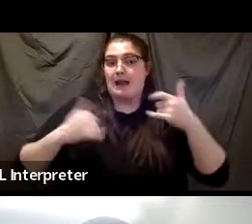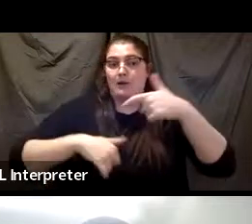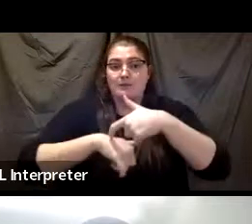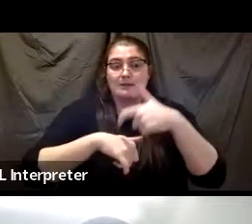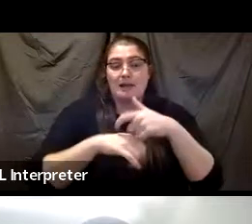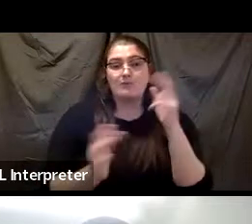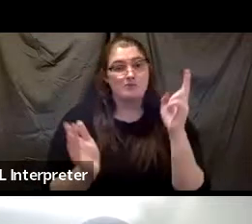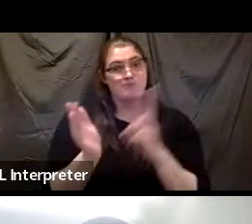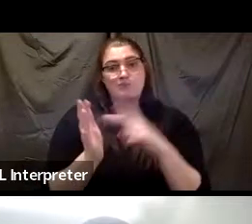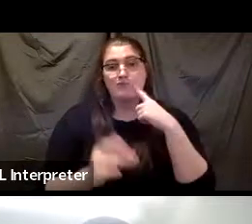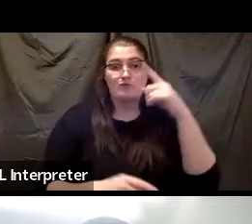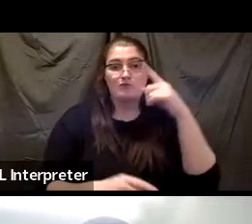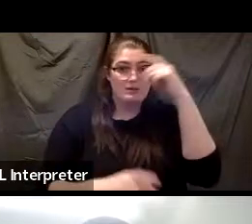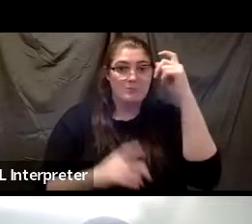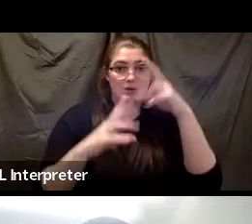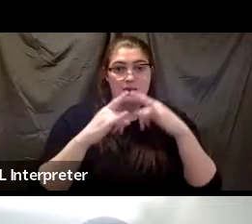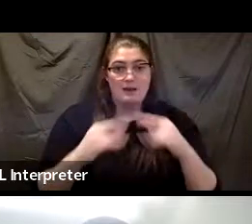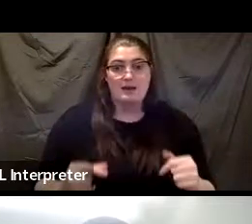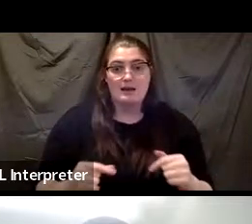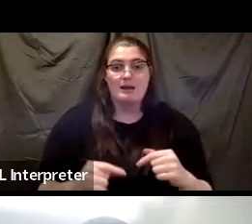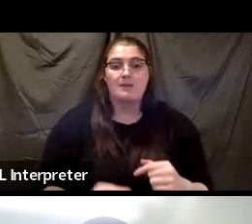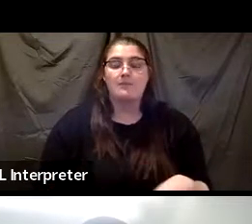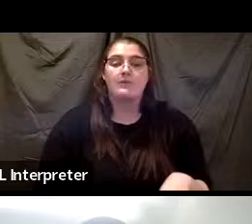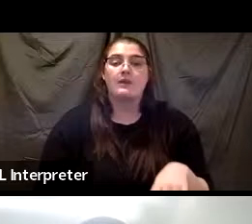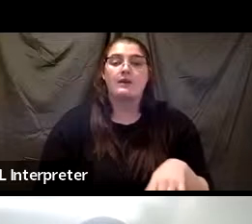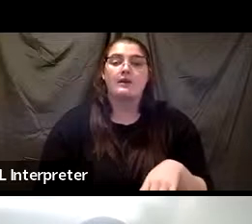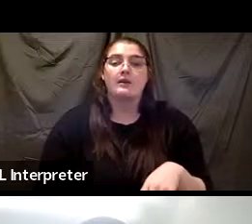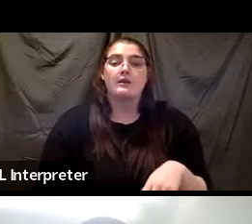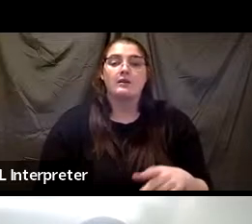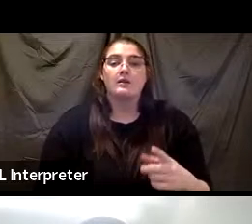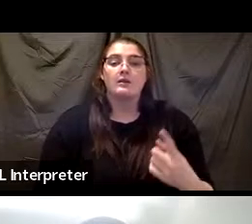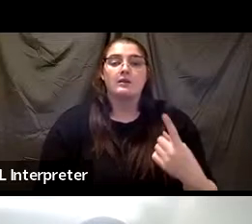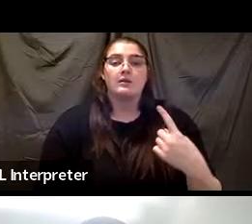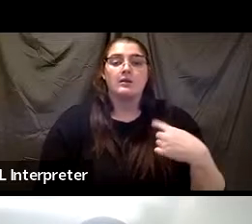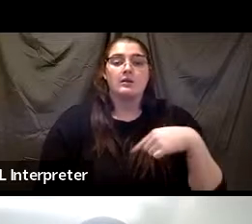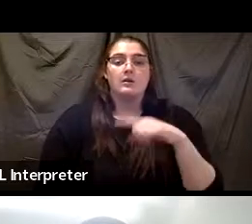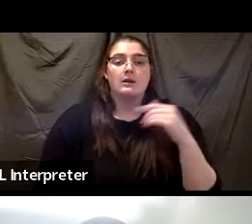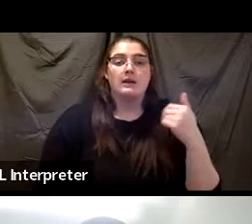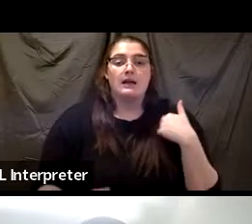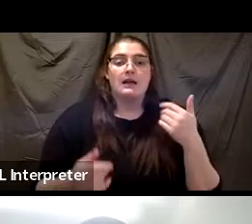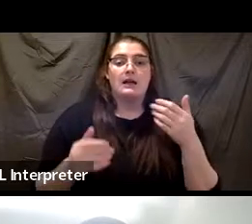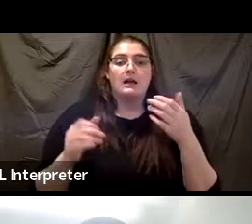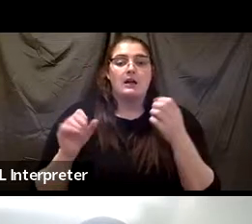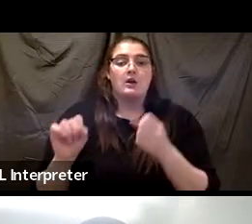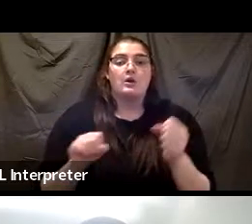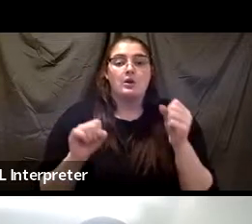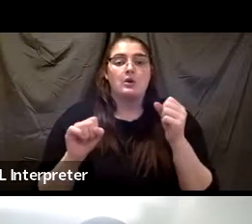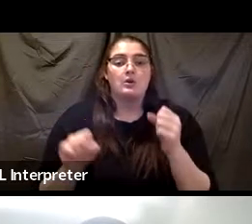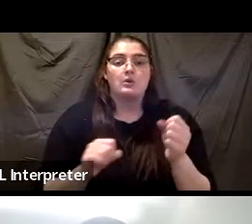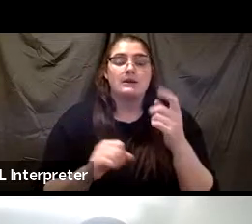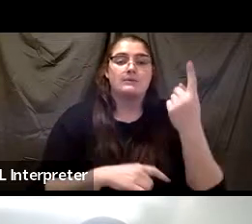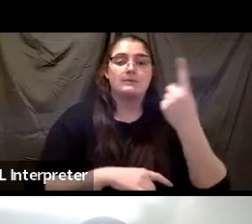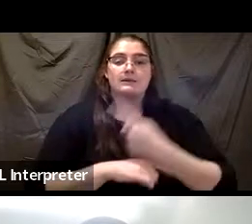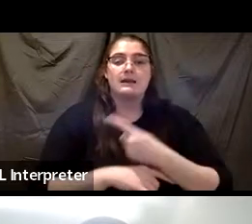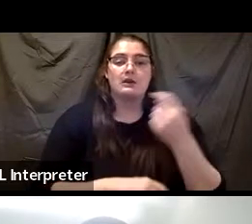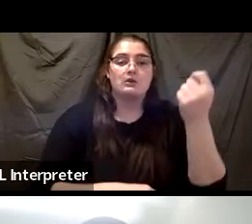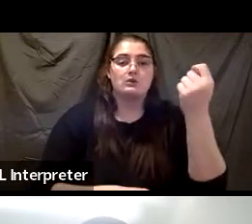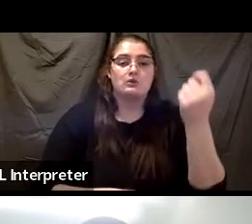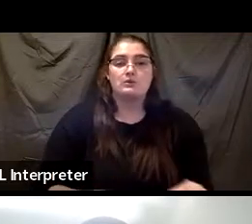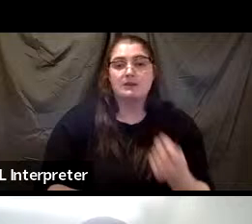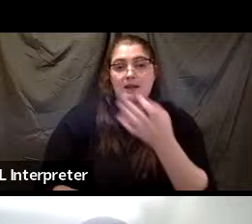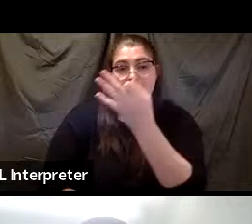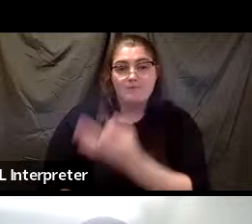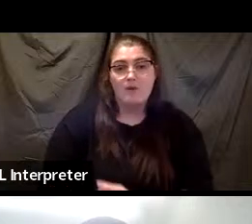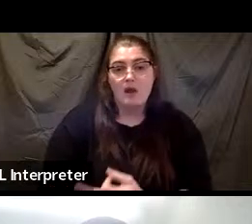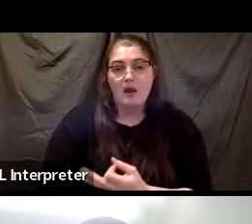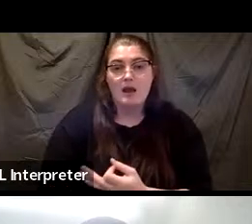enrolled. And for Mocha sweep days, we got sweep days Tuesdays and Fridays. Feel free to give us a call when